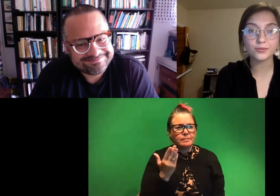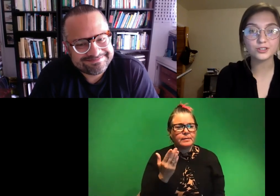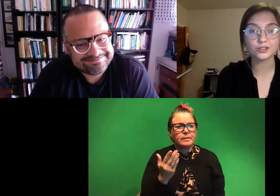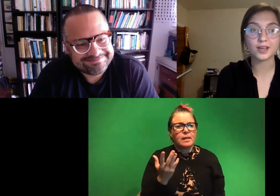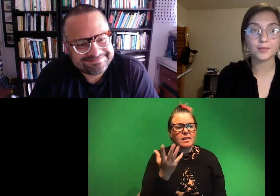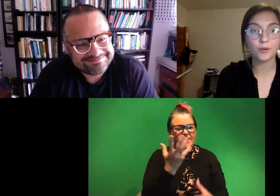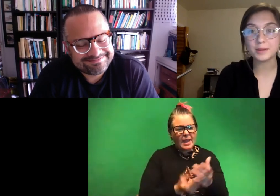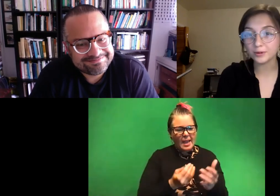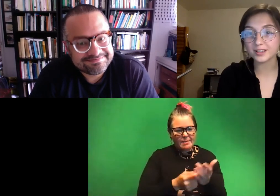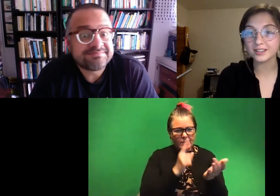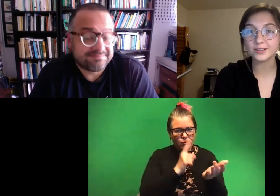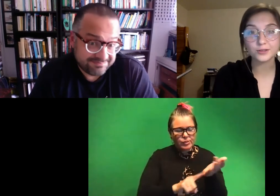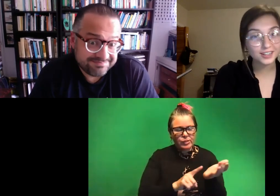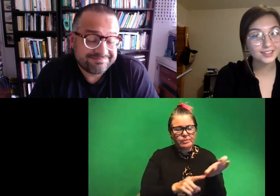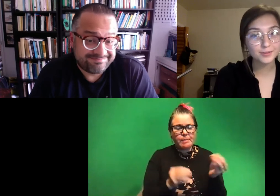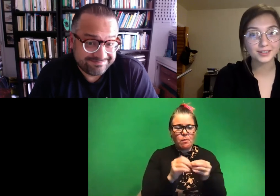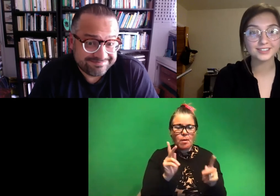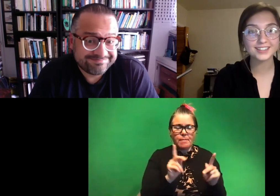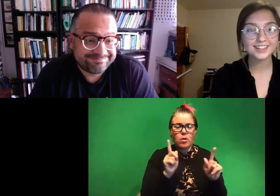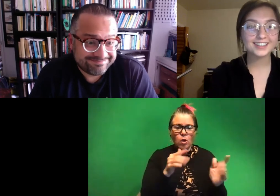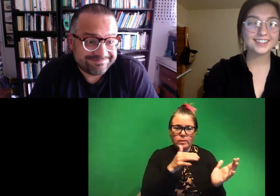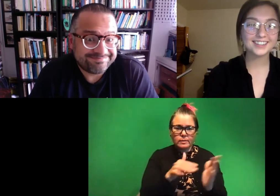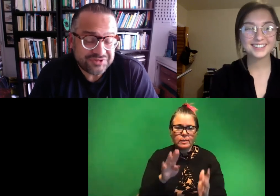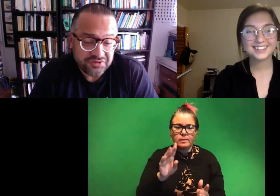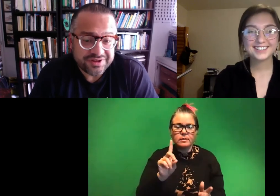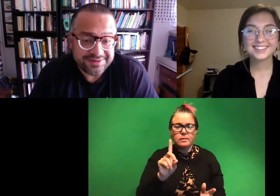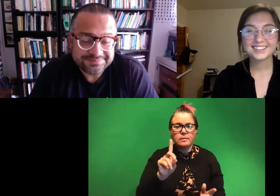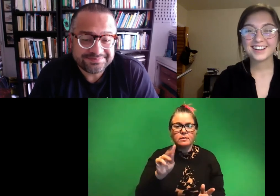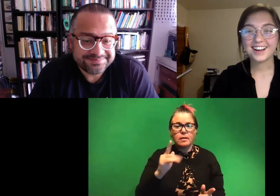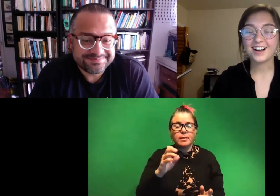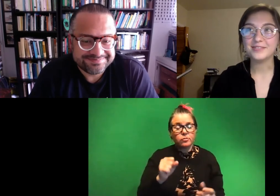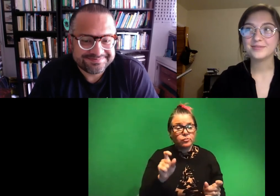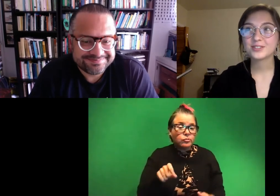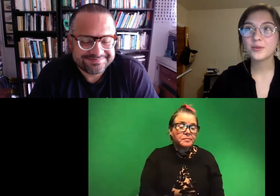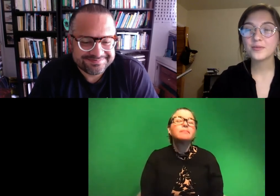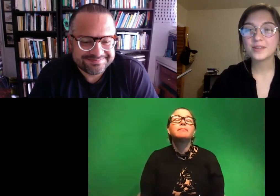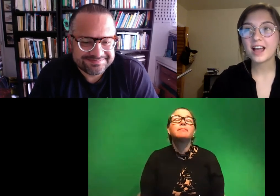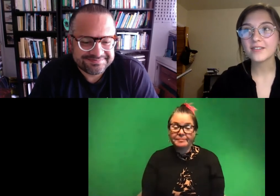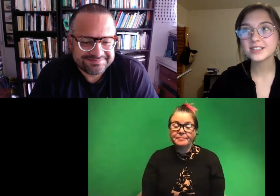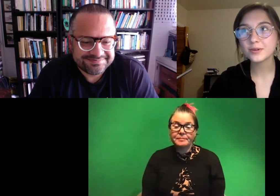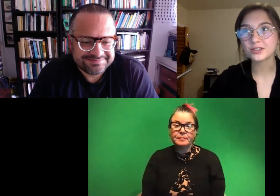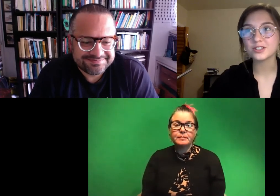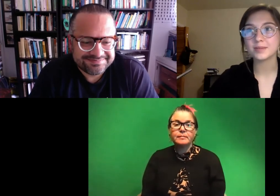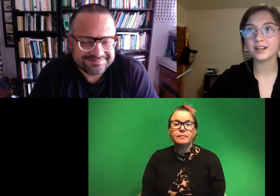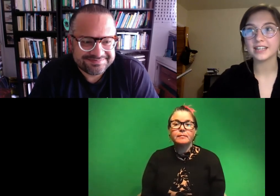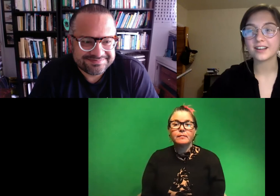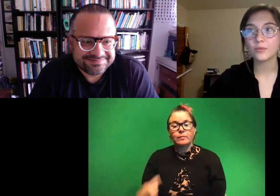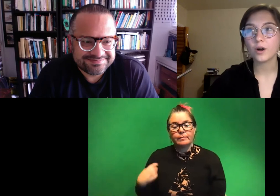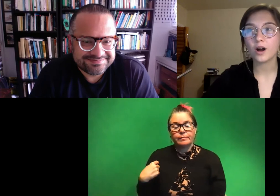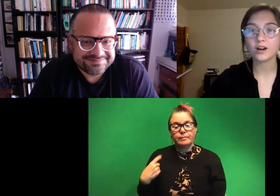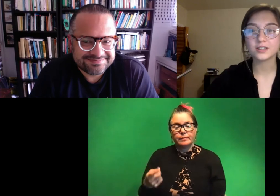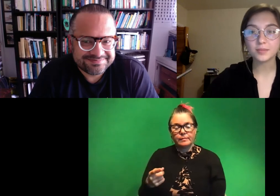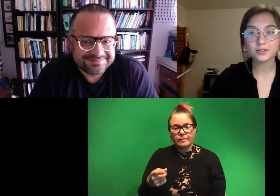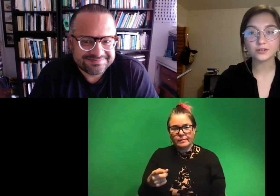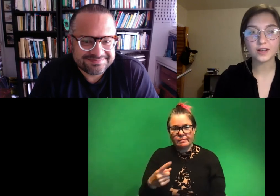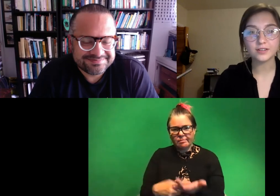in the research that more people can go study dung beetles. Definitely. So we've been having some questions about like,